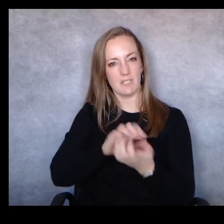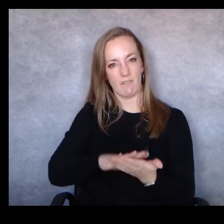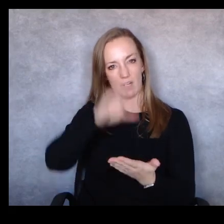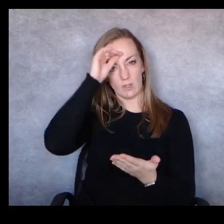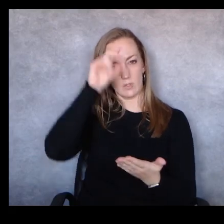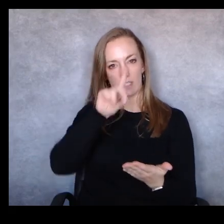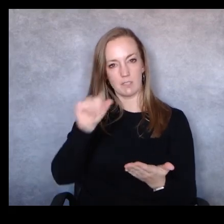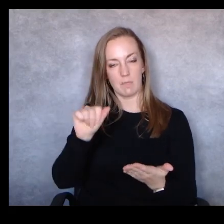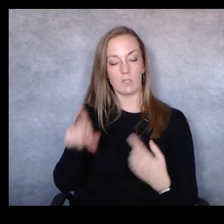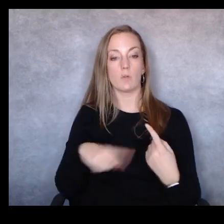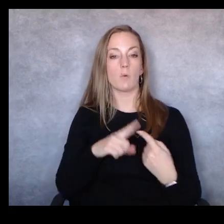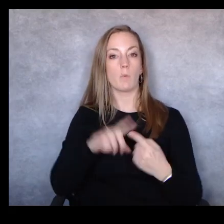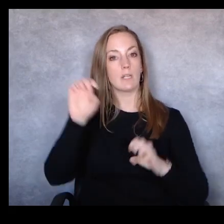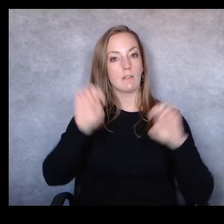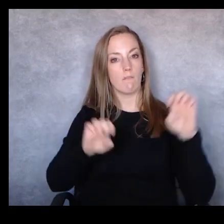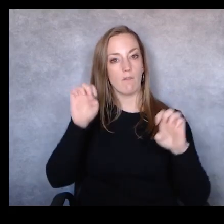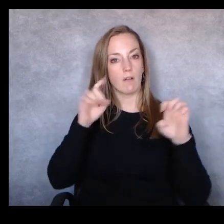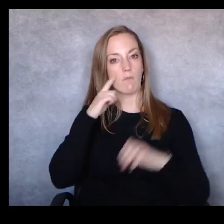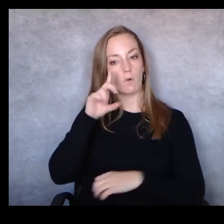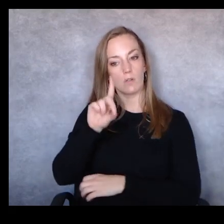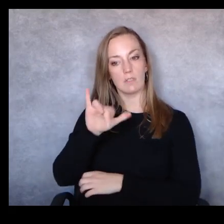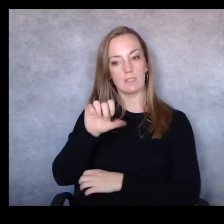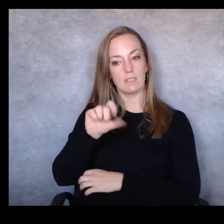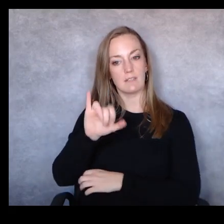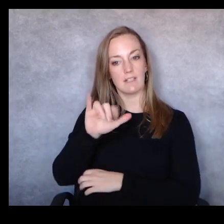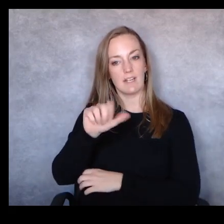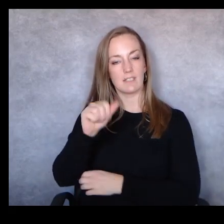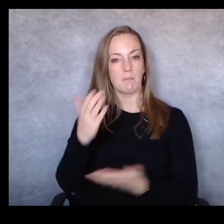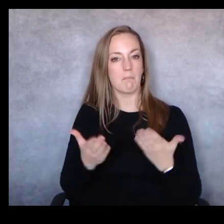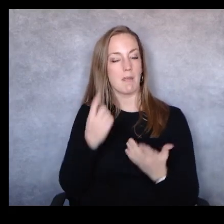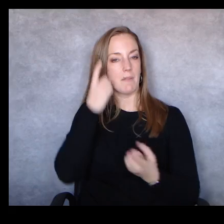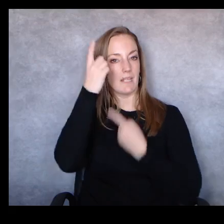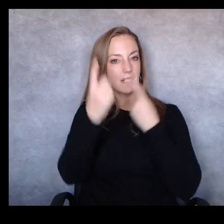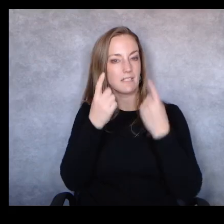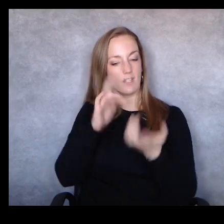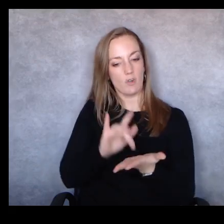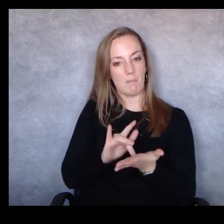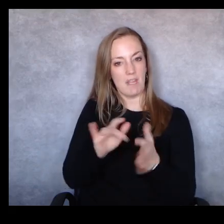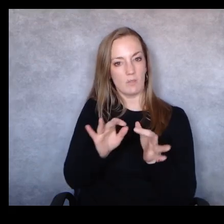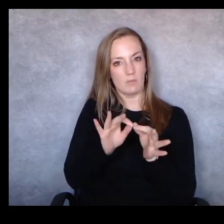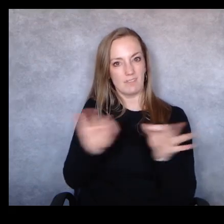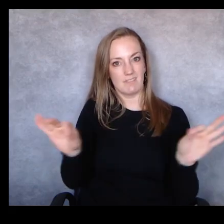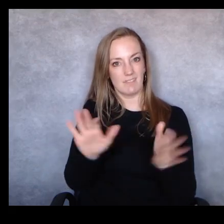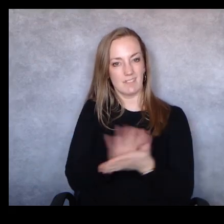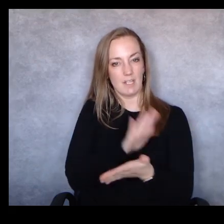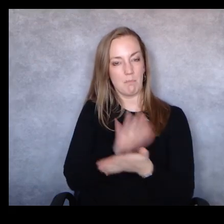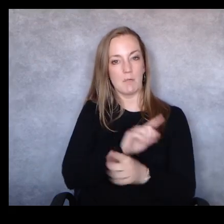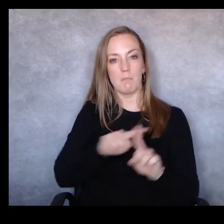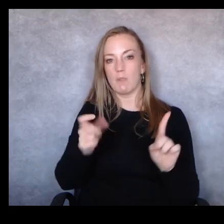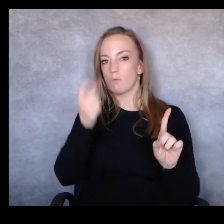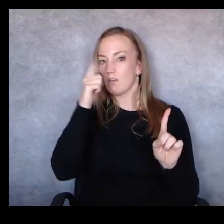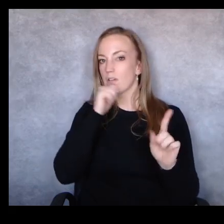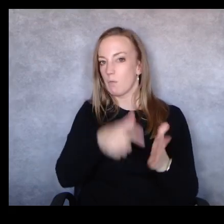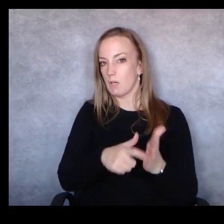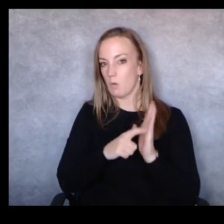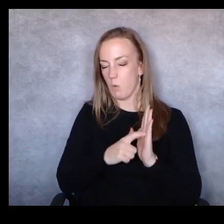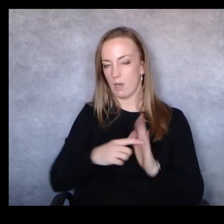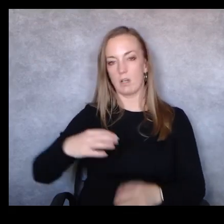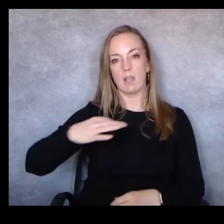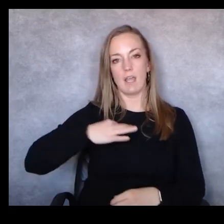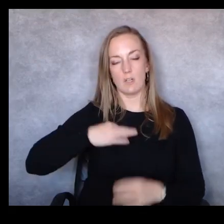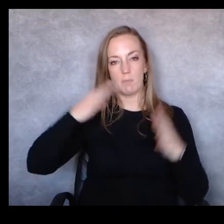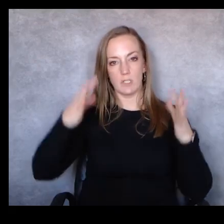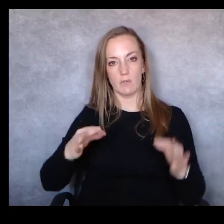When evaluating for dyslexia, a medical statement may be considered, however, it is not required. The eligibility determination